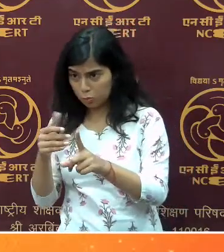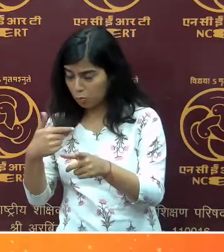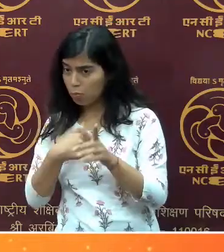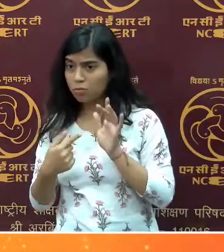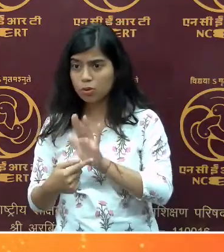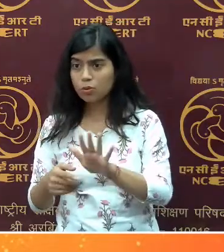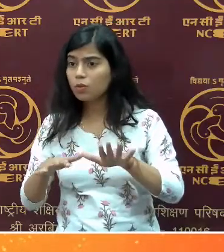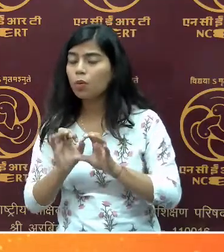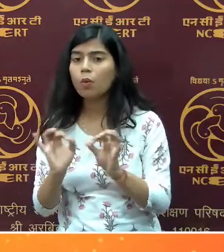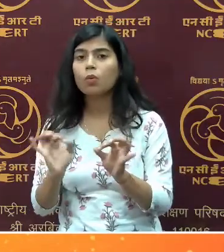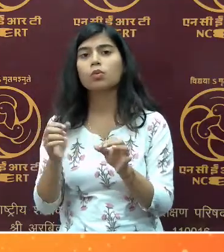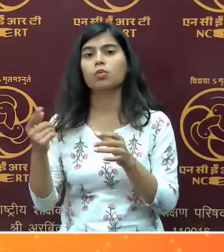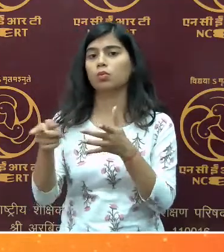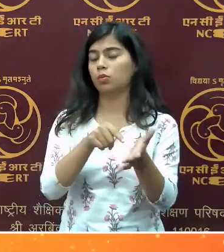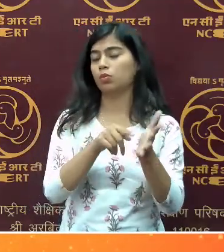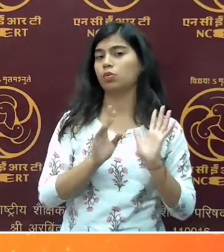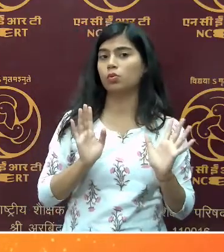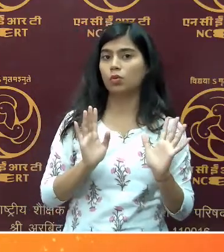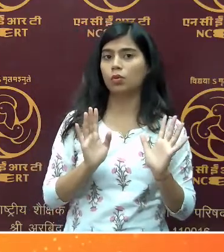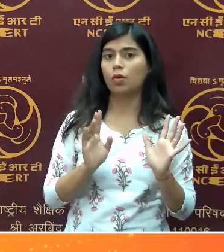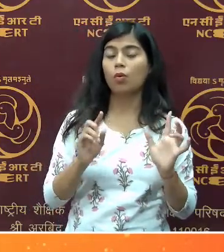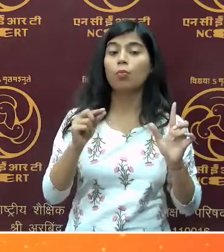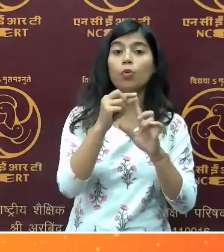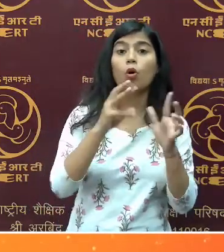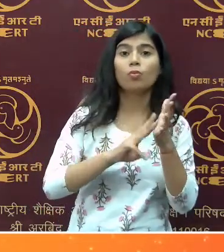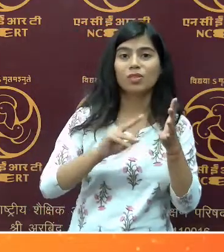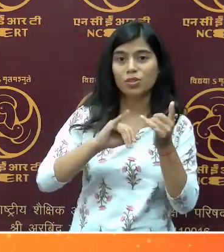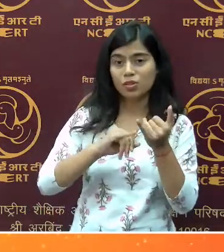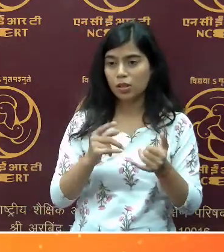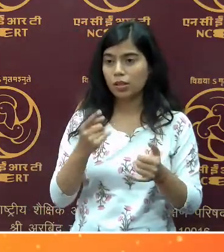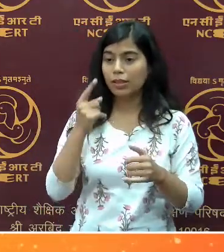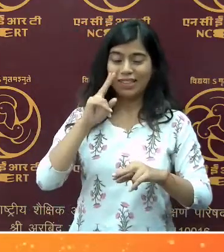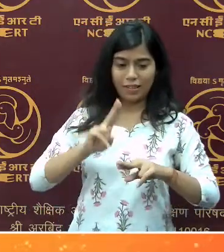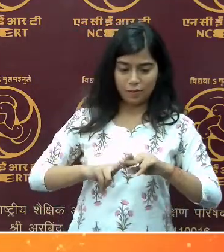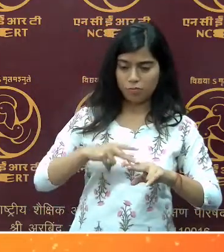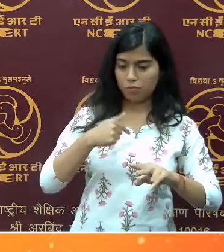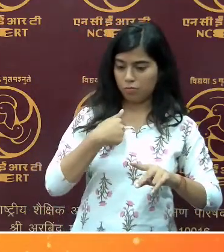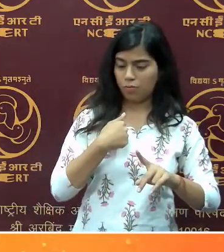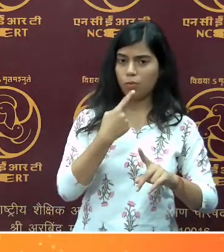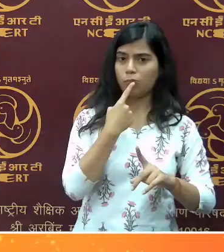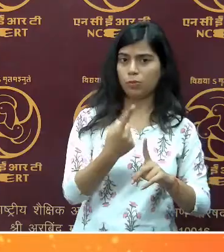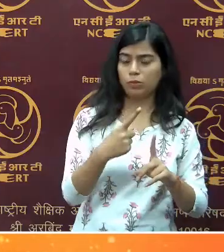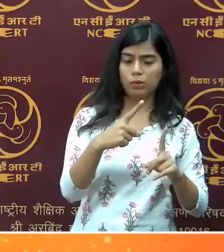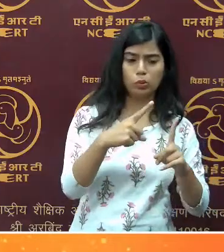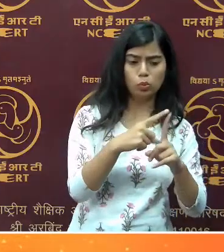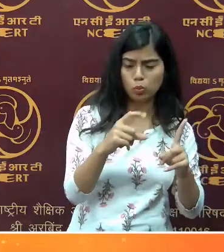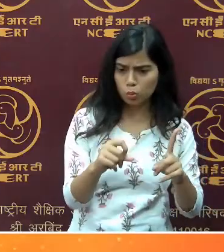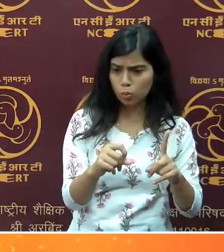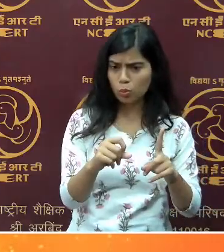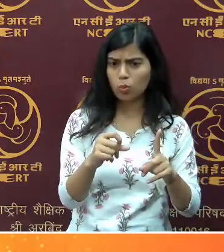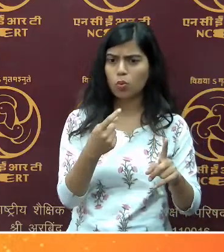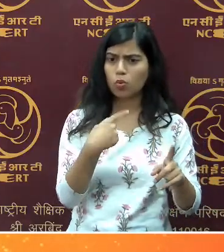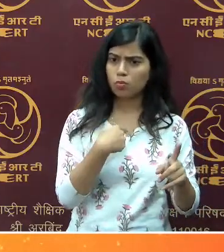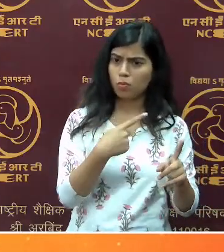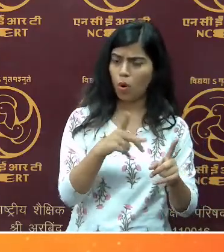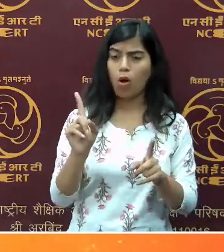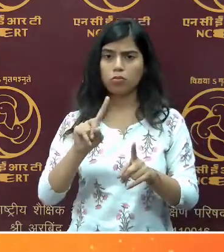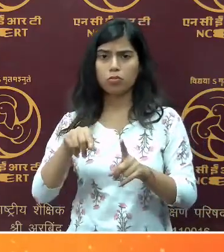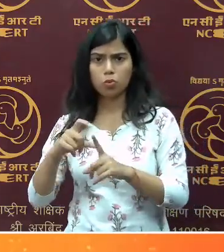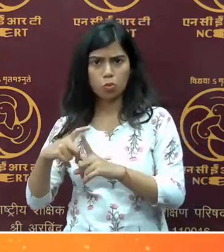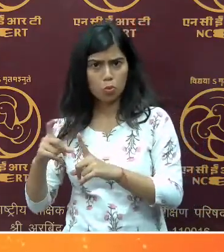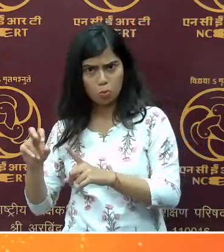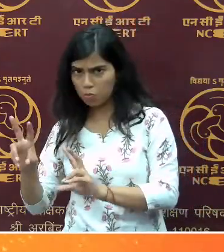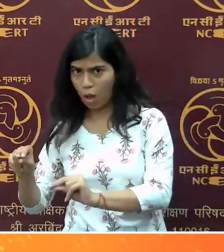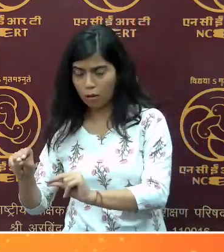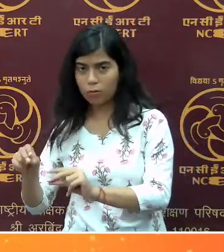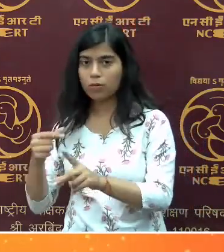Third is prohibition, prohibiting someone from doing something if it is unlawful or if it is violating right of any person